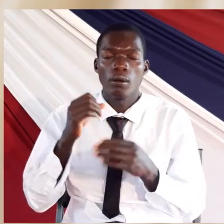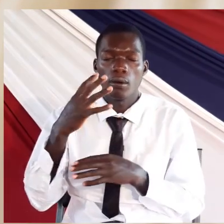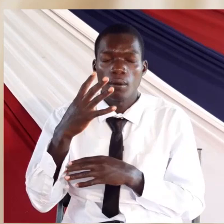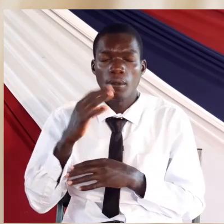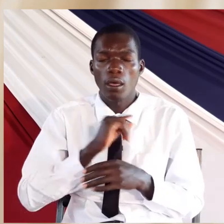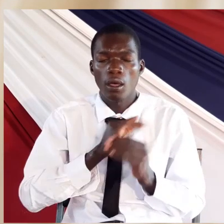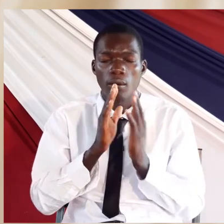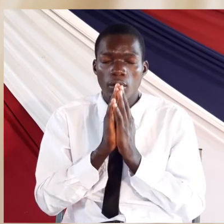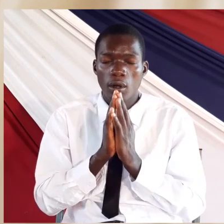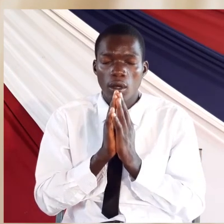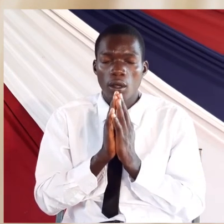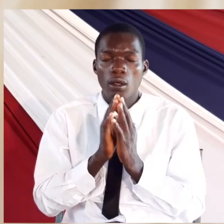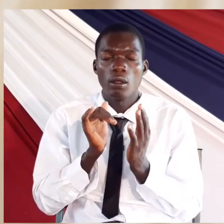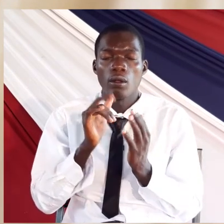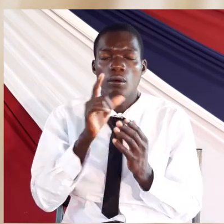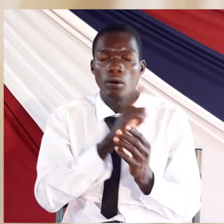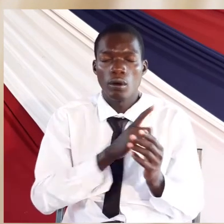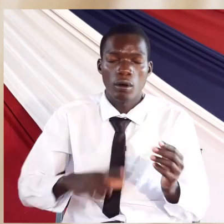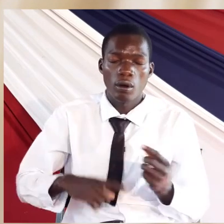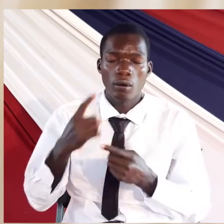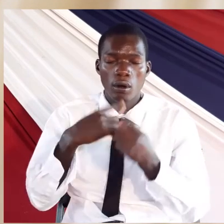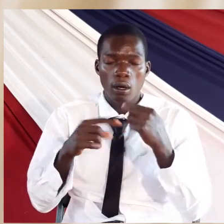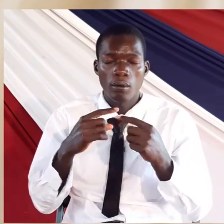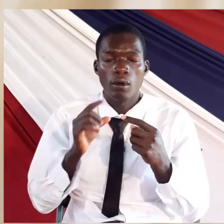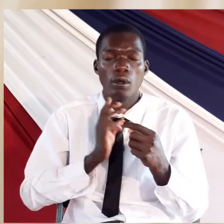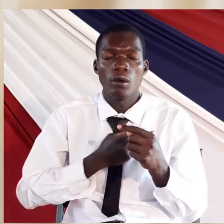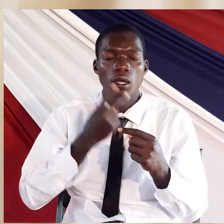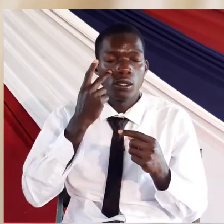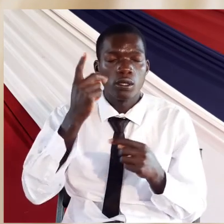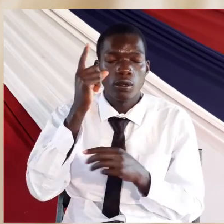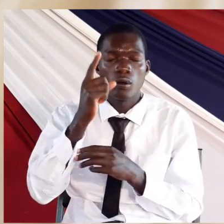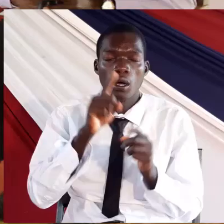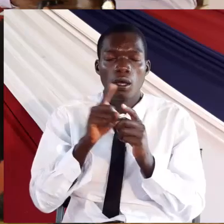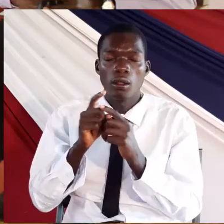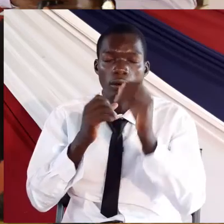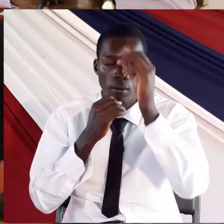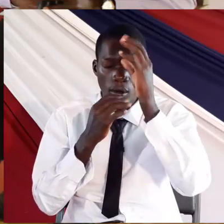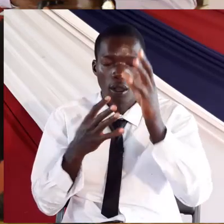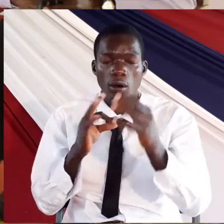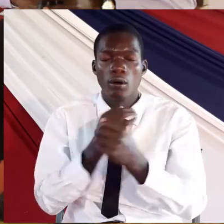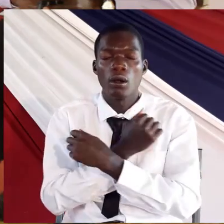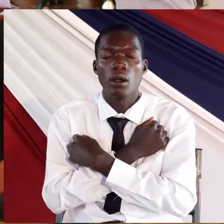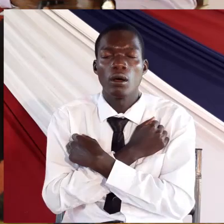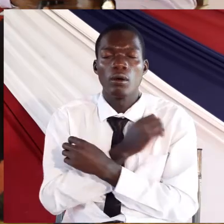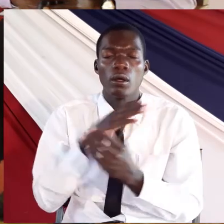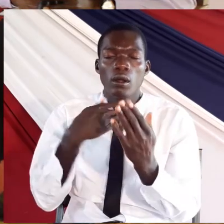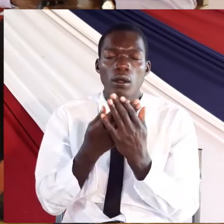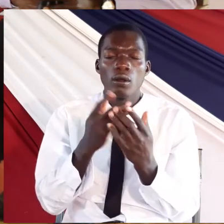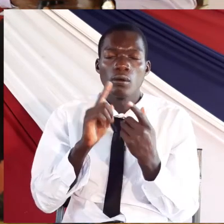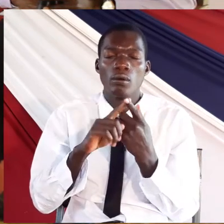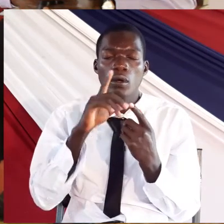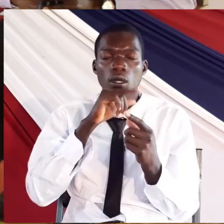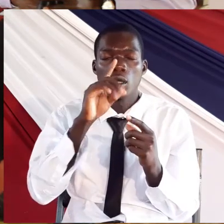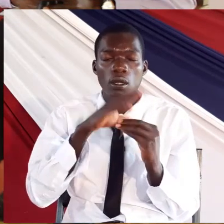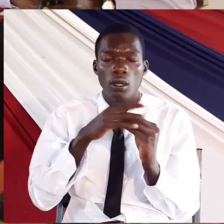I pray, the Lord in heaven, we will see you as a Father of love, revealed through